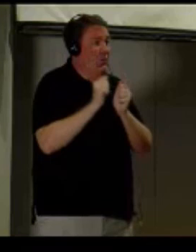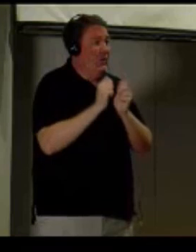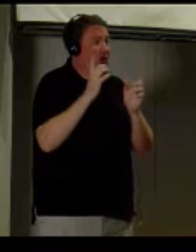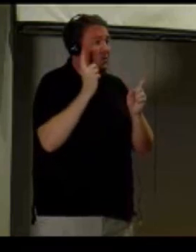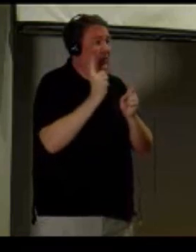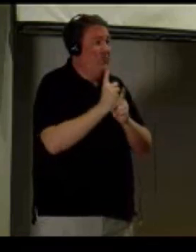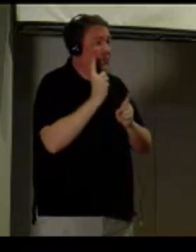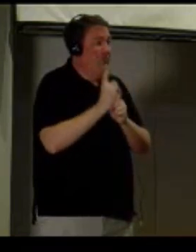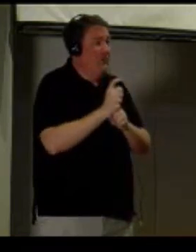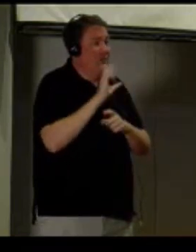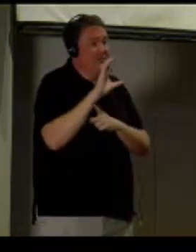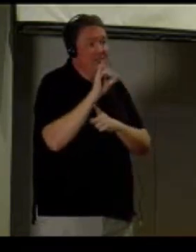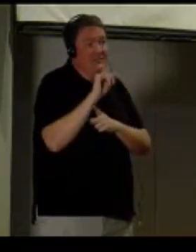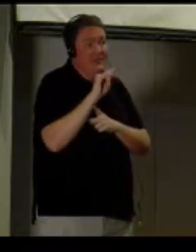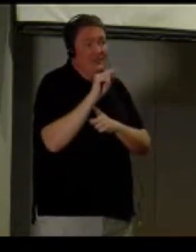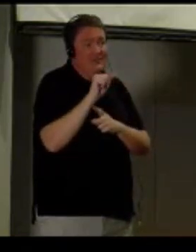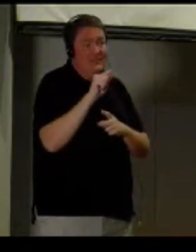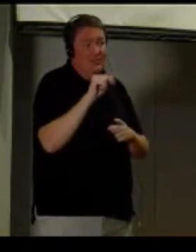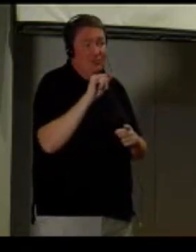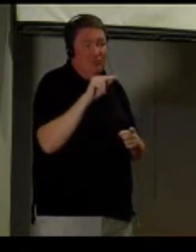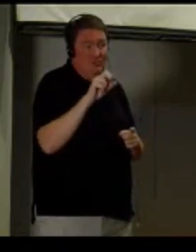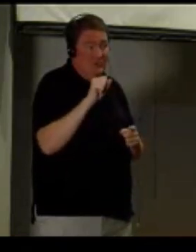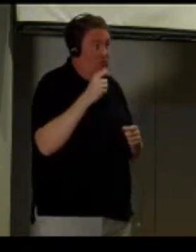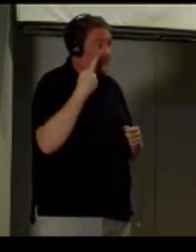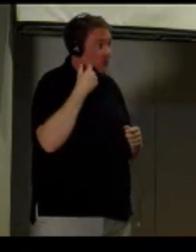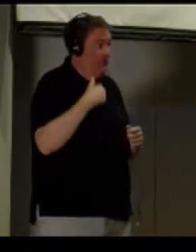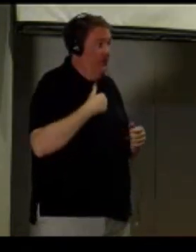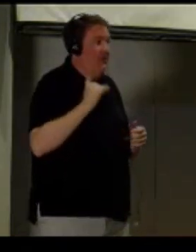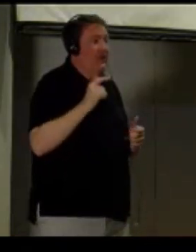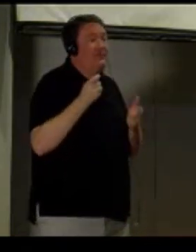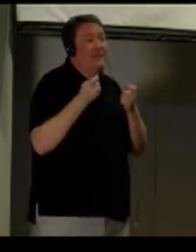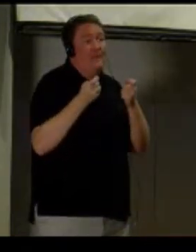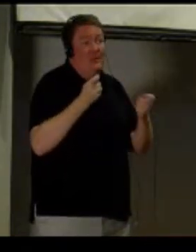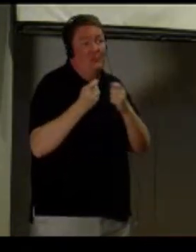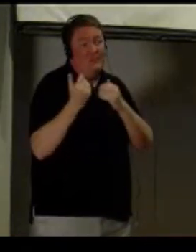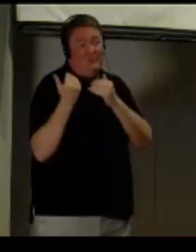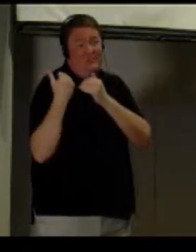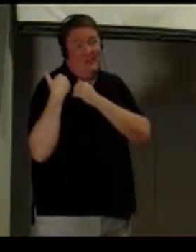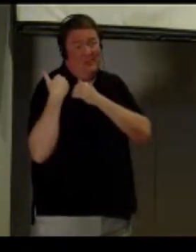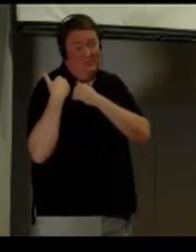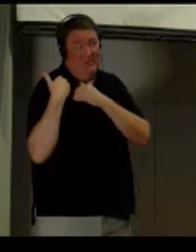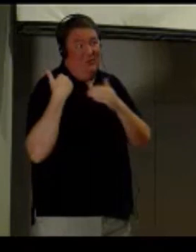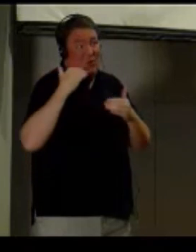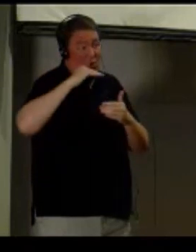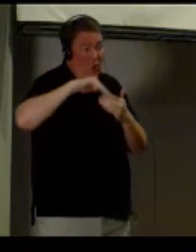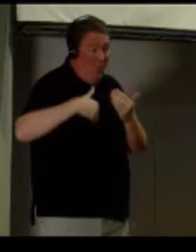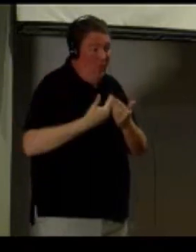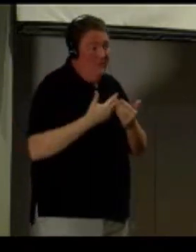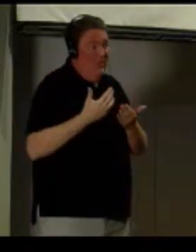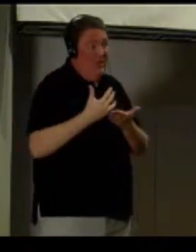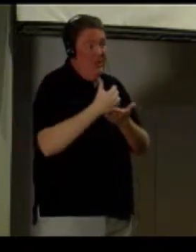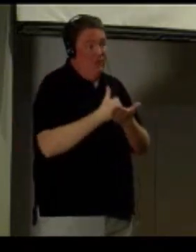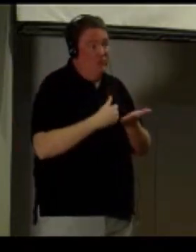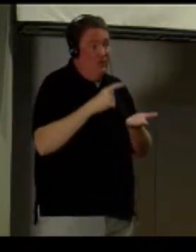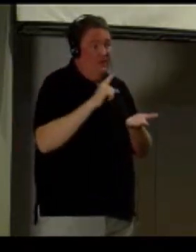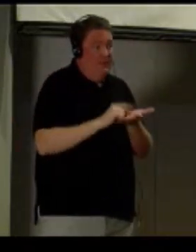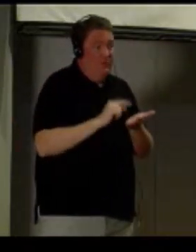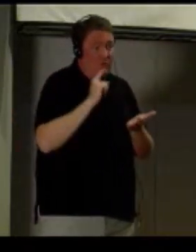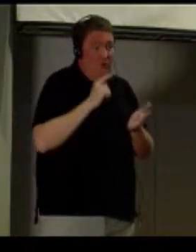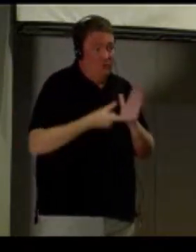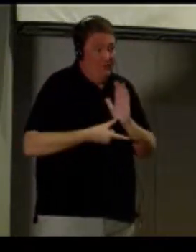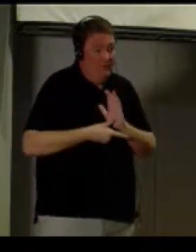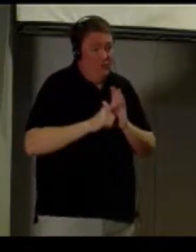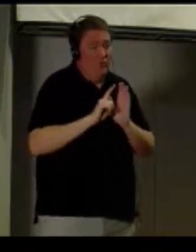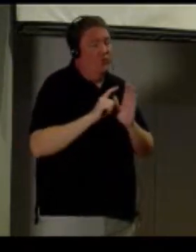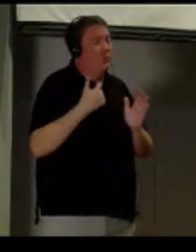appropriate citations. So for me, there is a management responsibility. All of the collections that are published are reviewed. We have